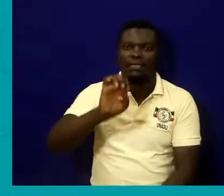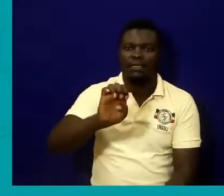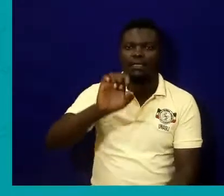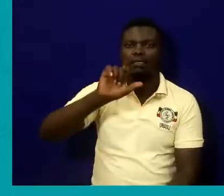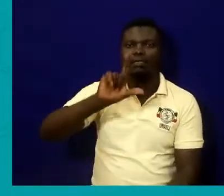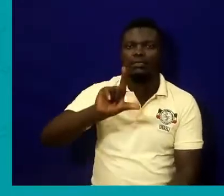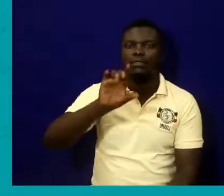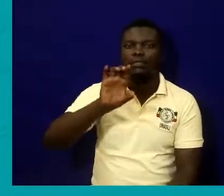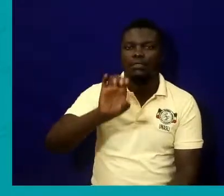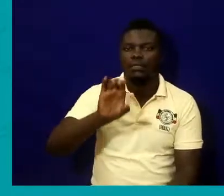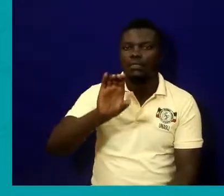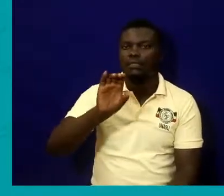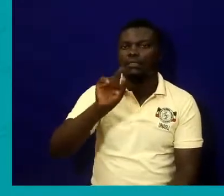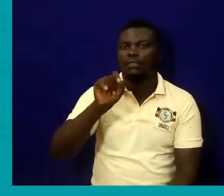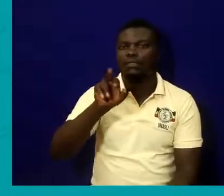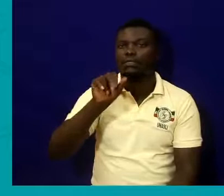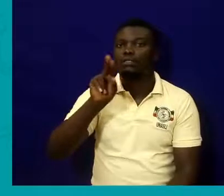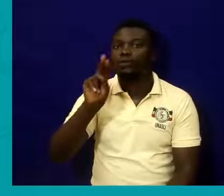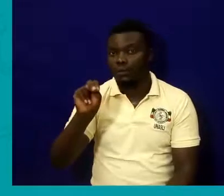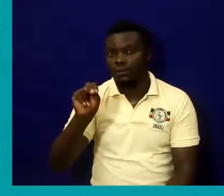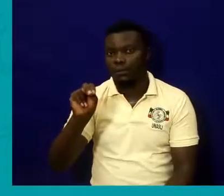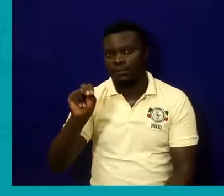electron configuration.